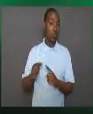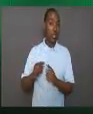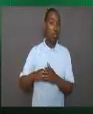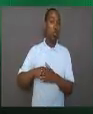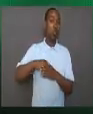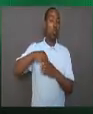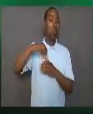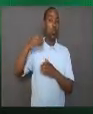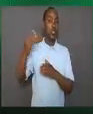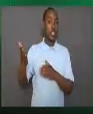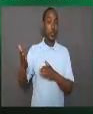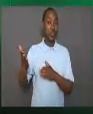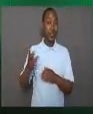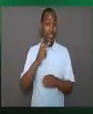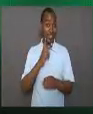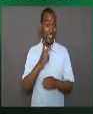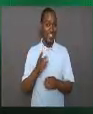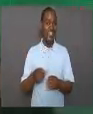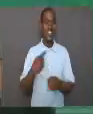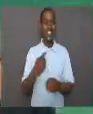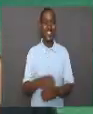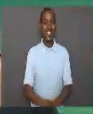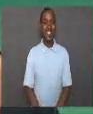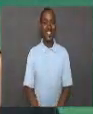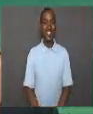the external environment.